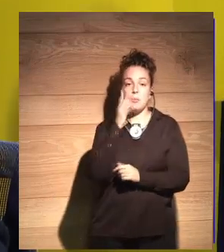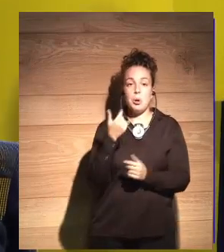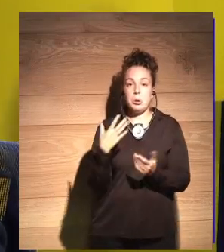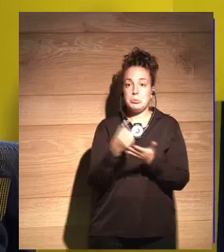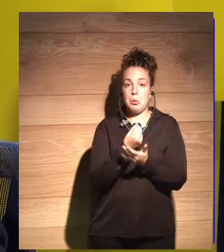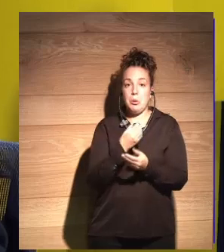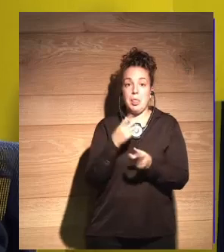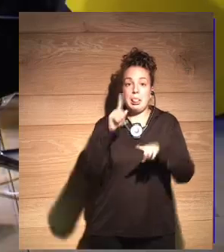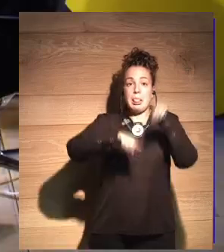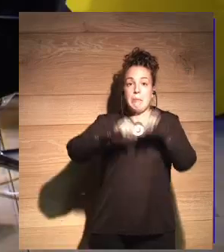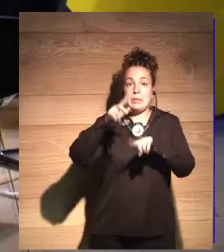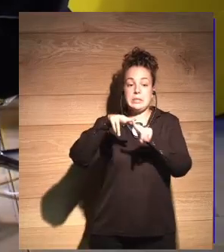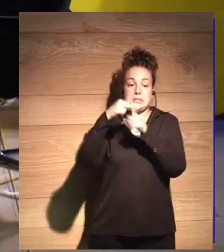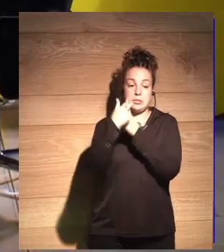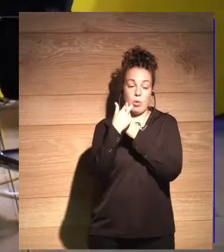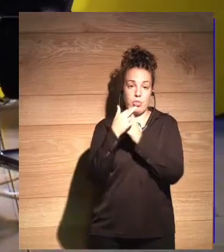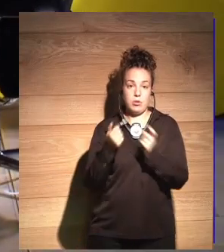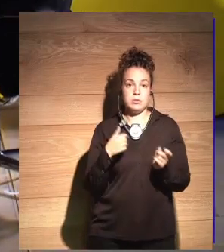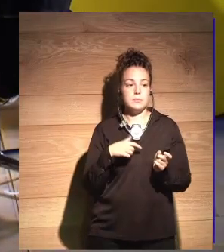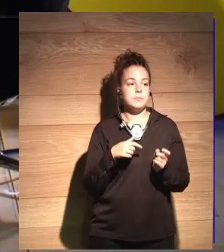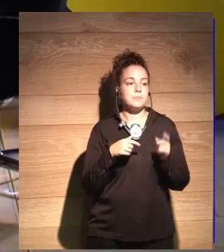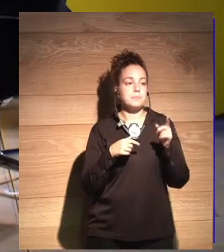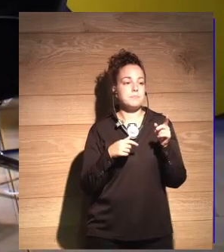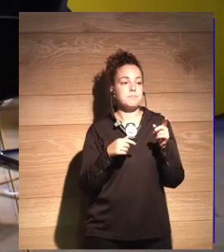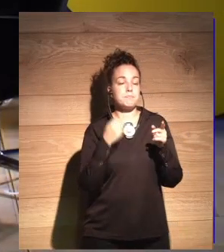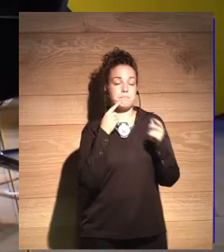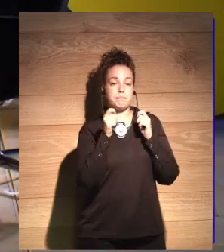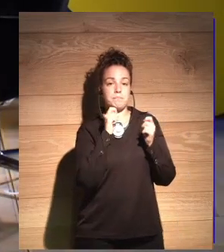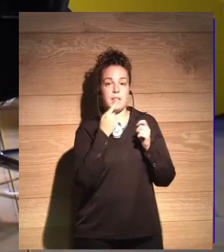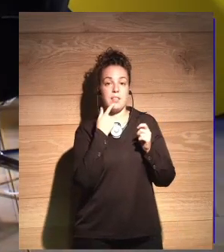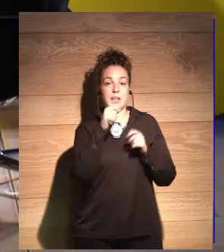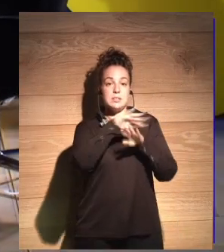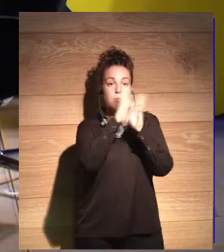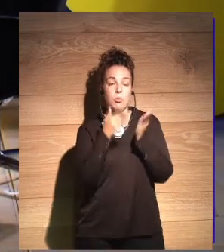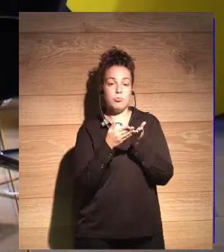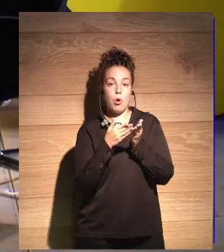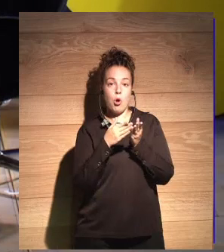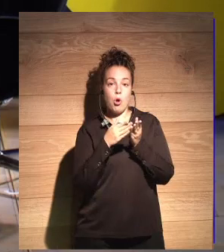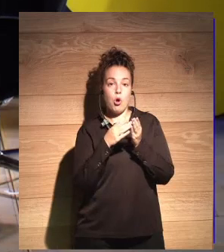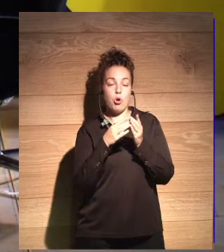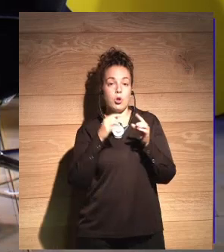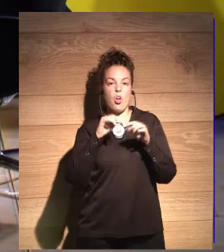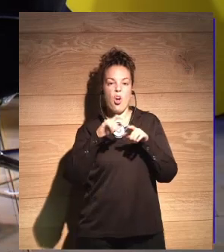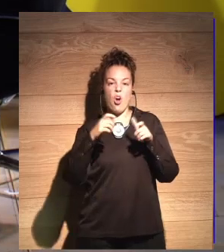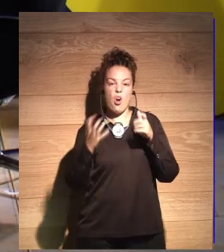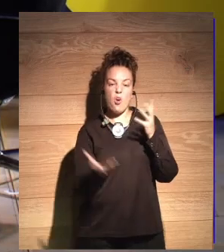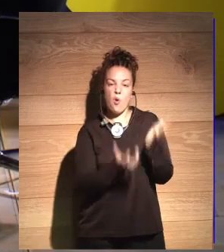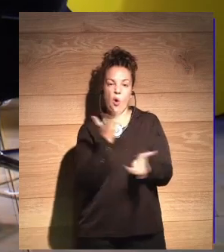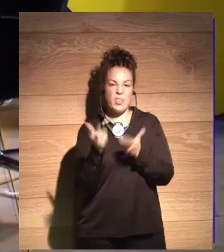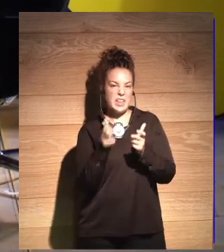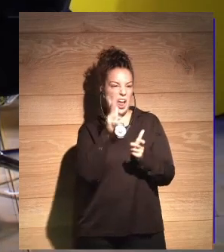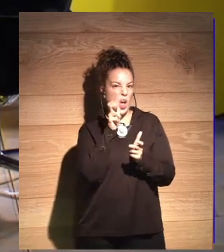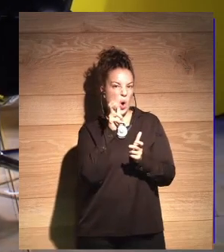is. En ese sentido, in that sense, in this world full of notification,